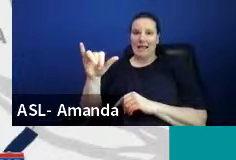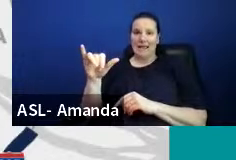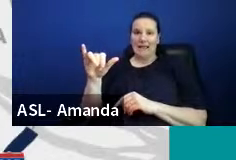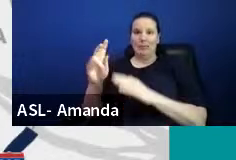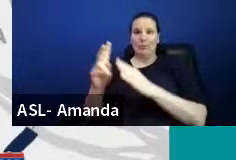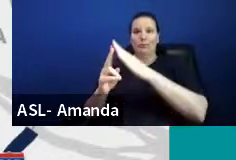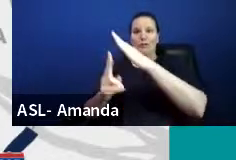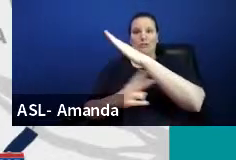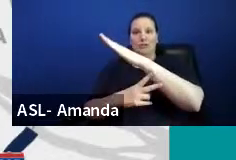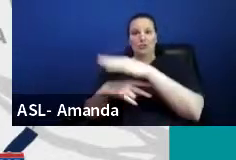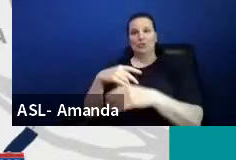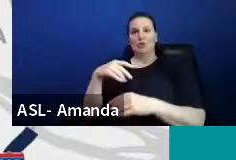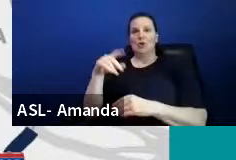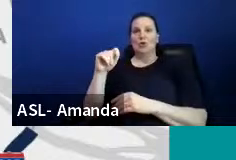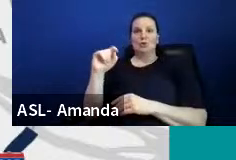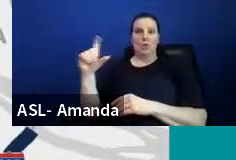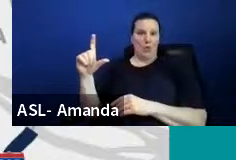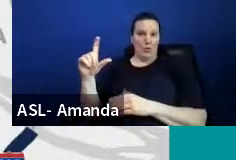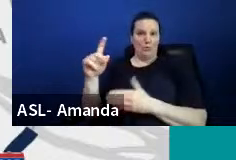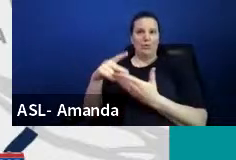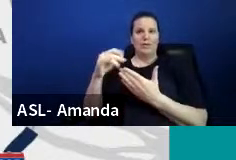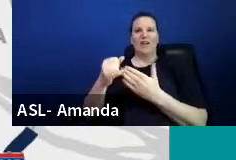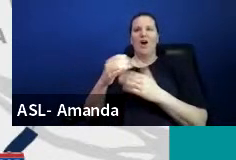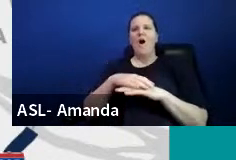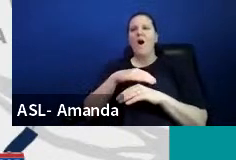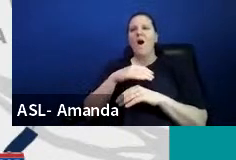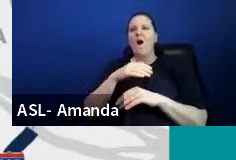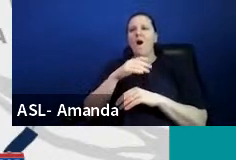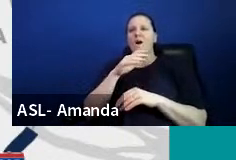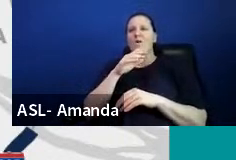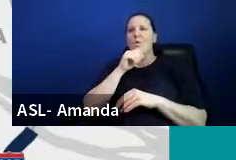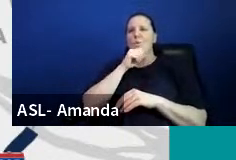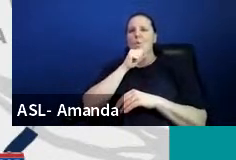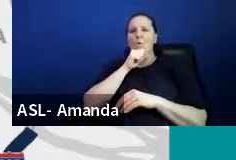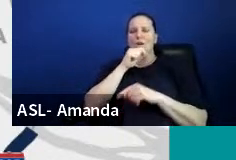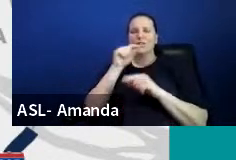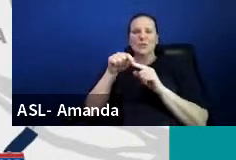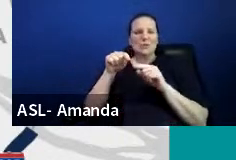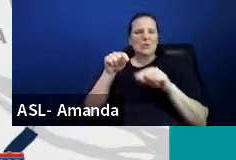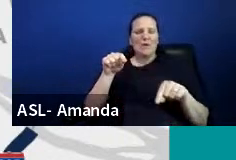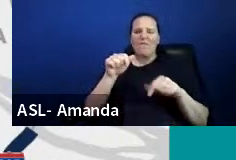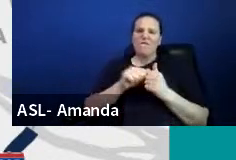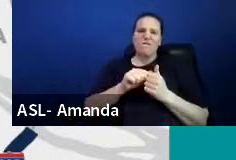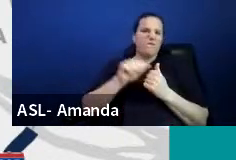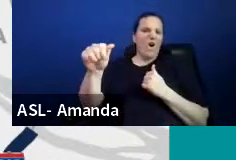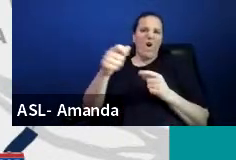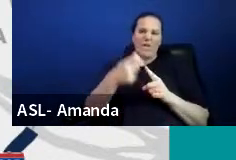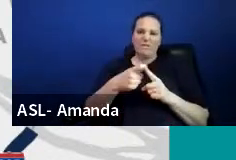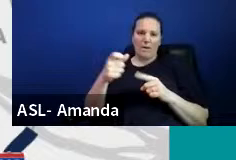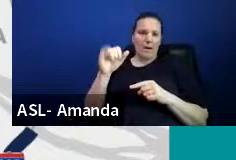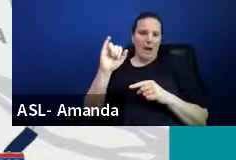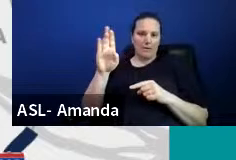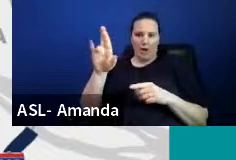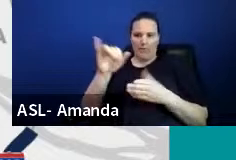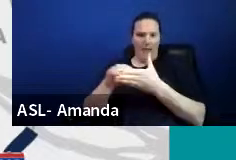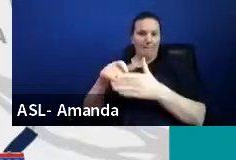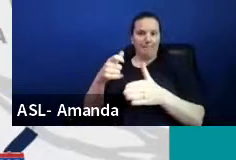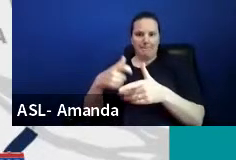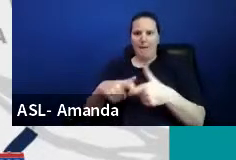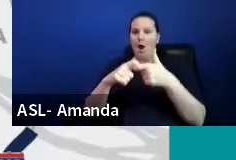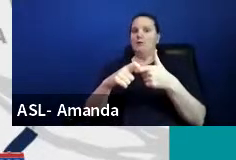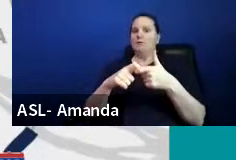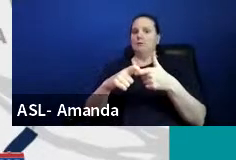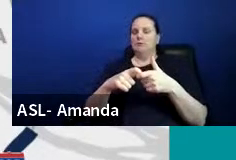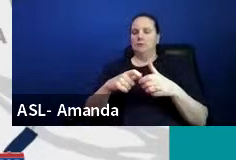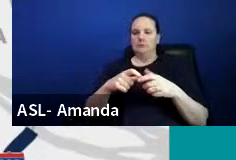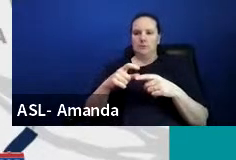of on the southern end of this map in orange, pretty far away from IBR. So that one they are paused on until